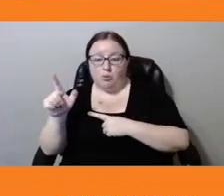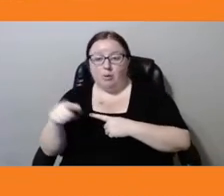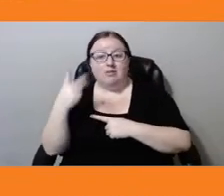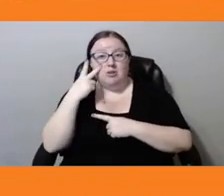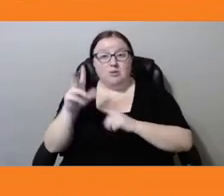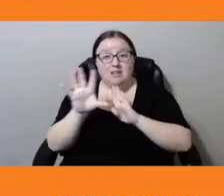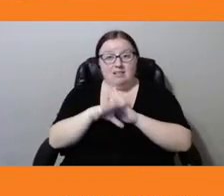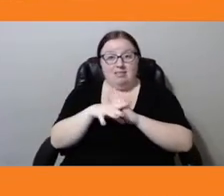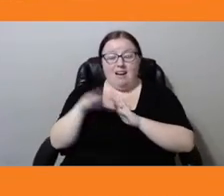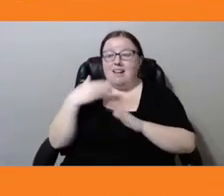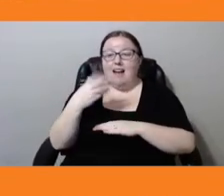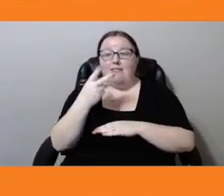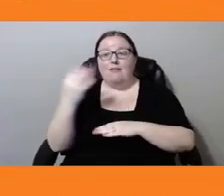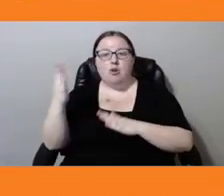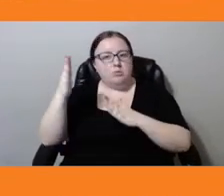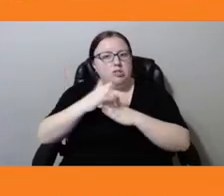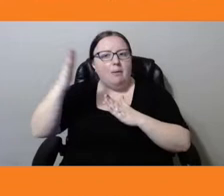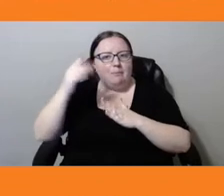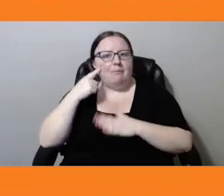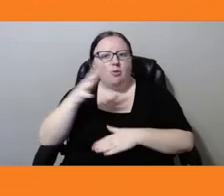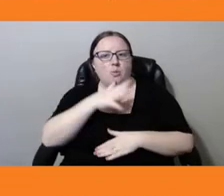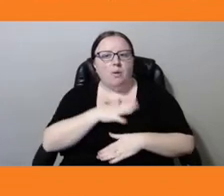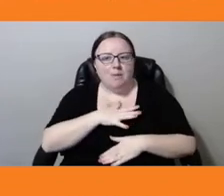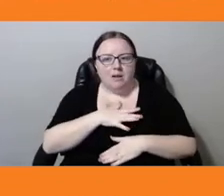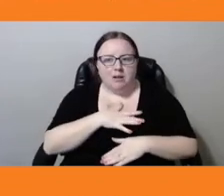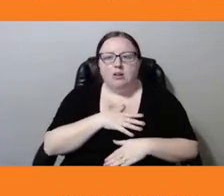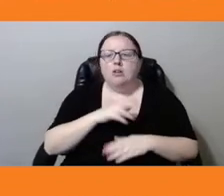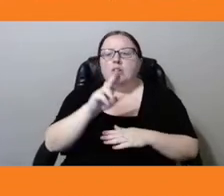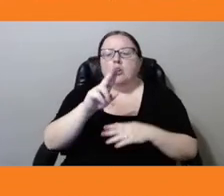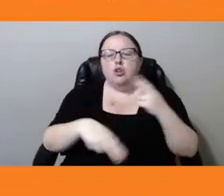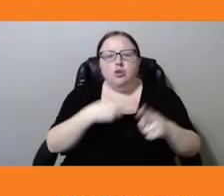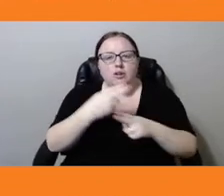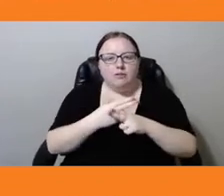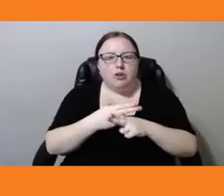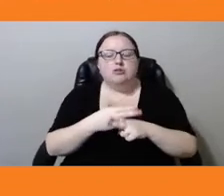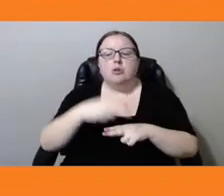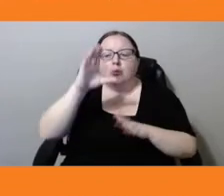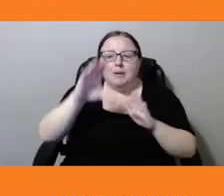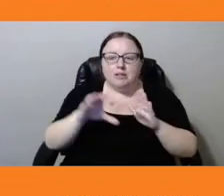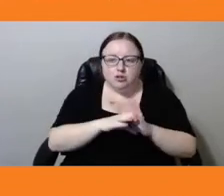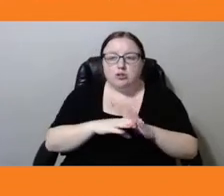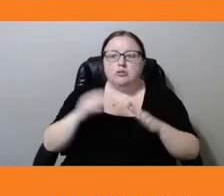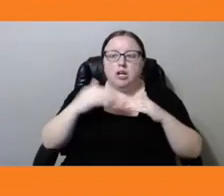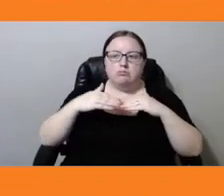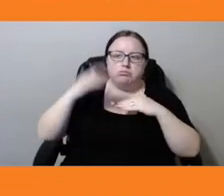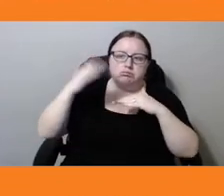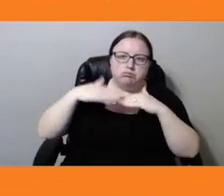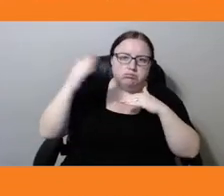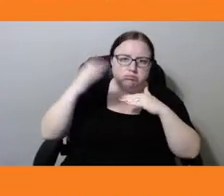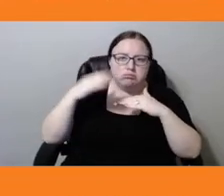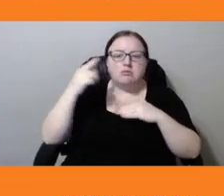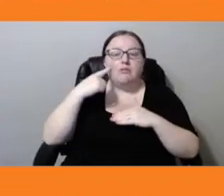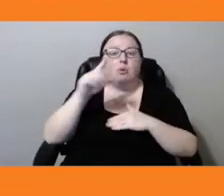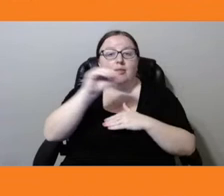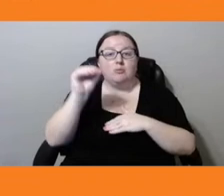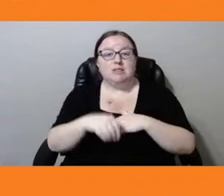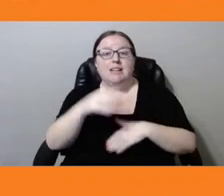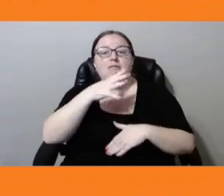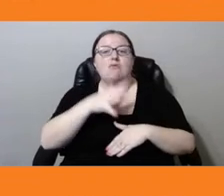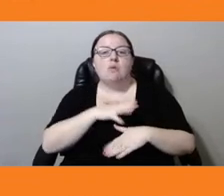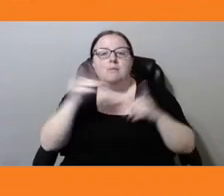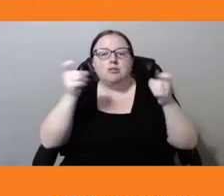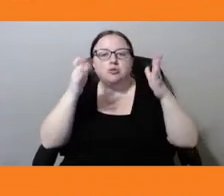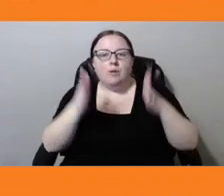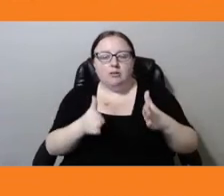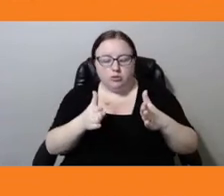is that there are a couple top performers for women, Universal Pictures, STX, they're performing above the competition when it comes to the percentage of women directors